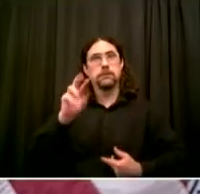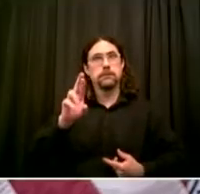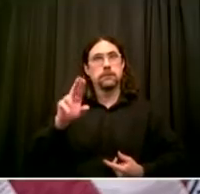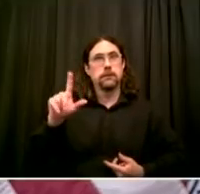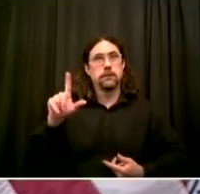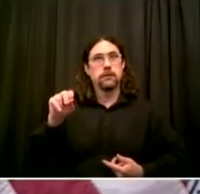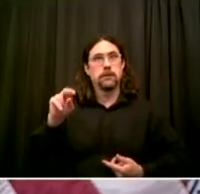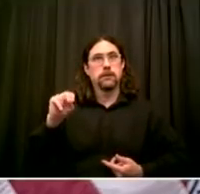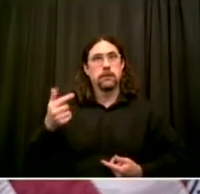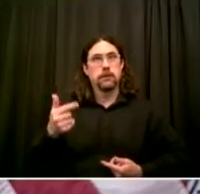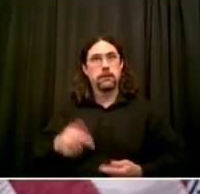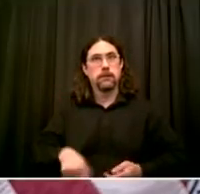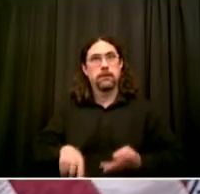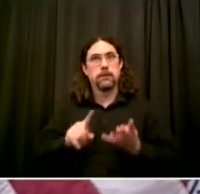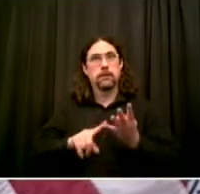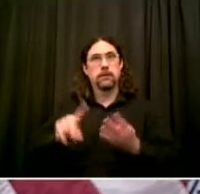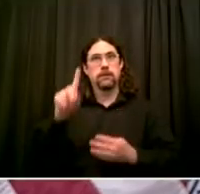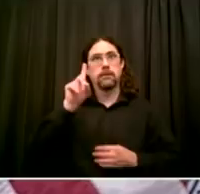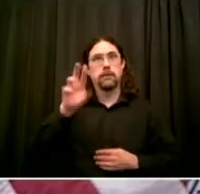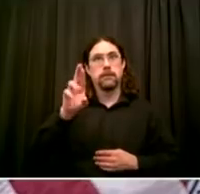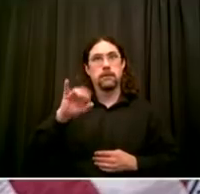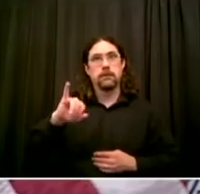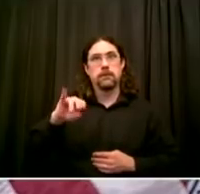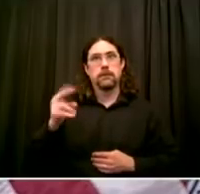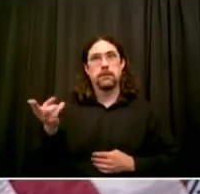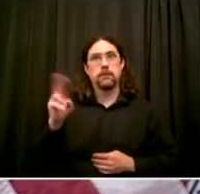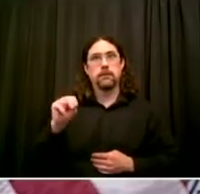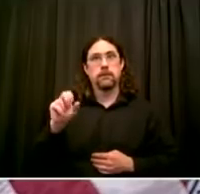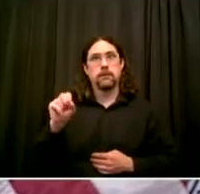With that, I will start with Katie from the Wall Street Journal.